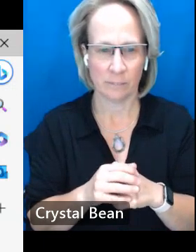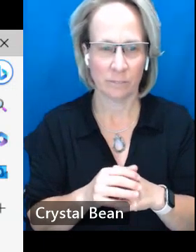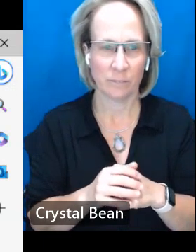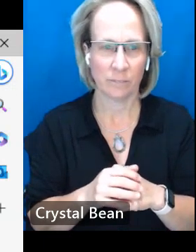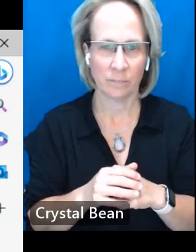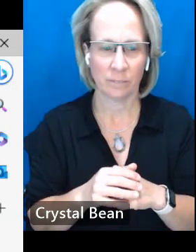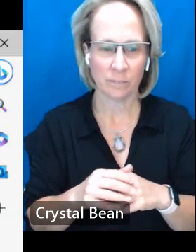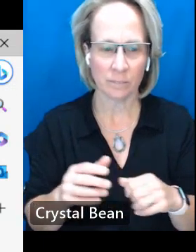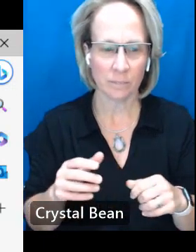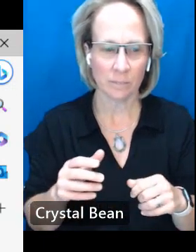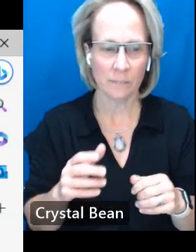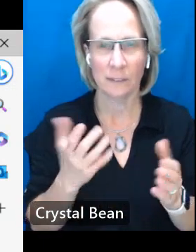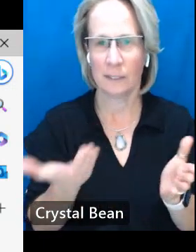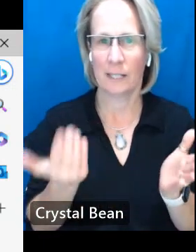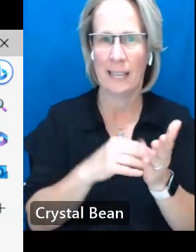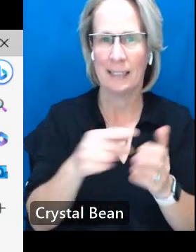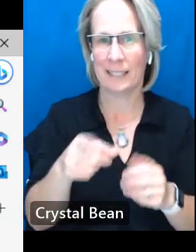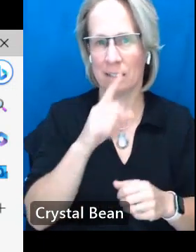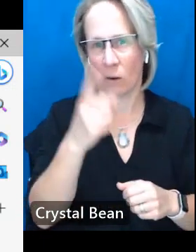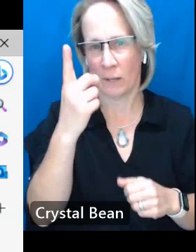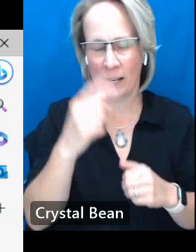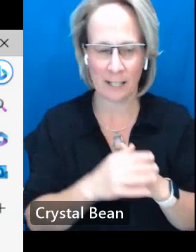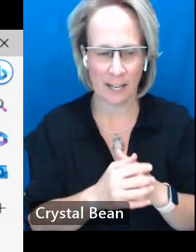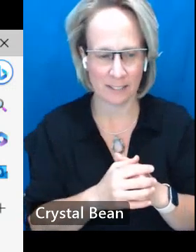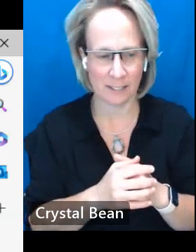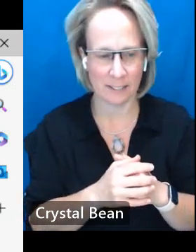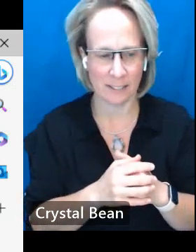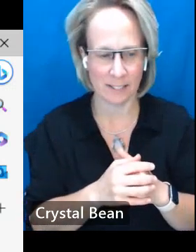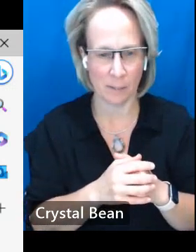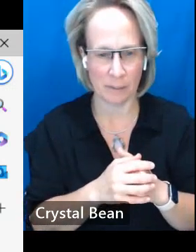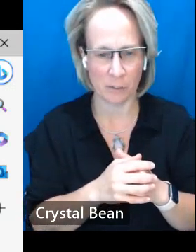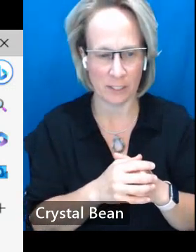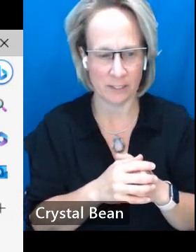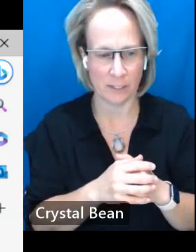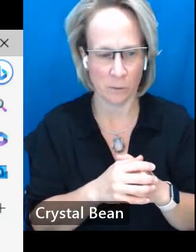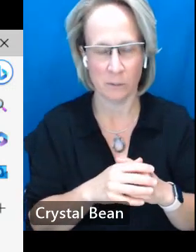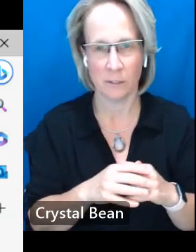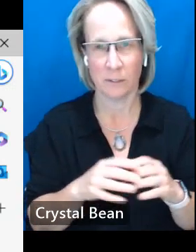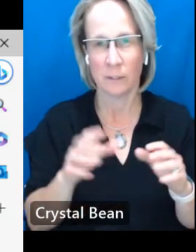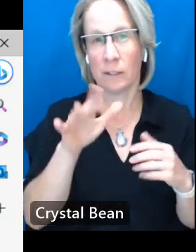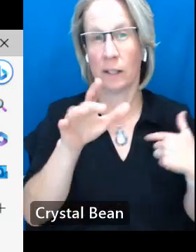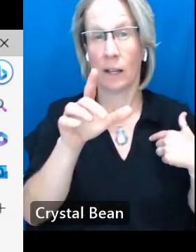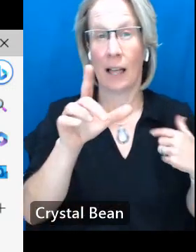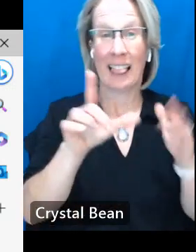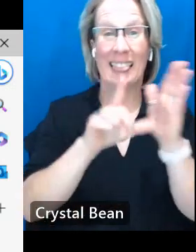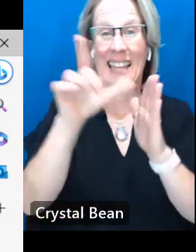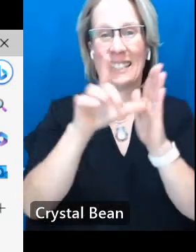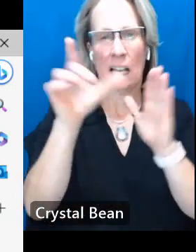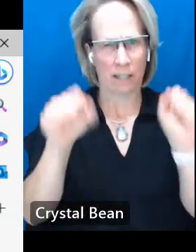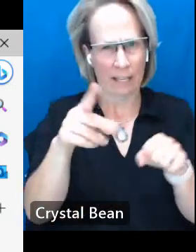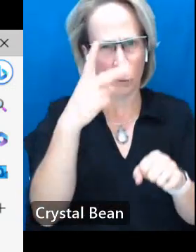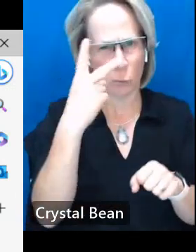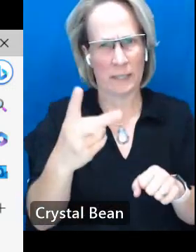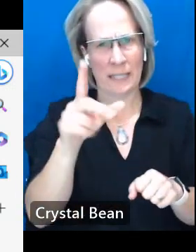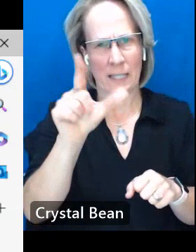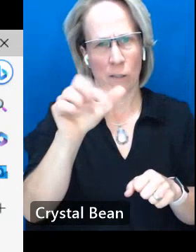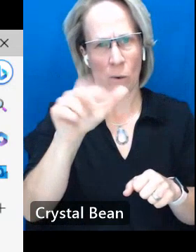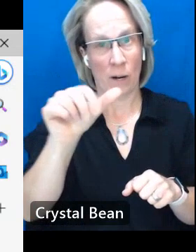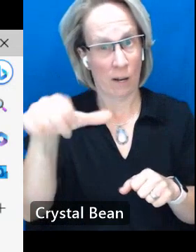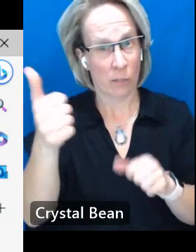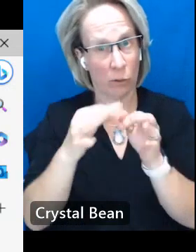Okay, again, these are ones. So here, I always like to specify the BUDREF because sometimes the